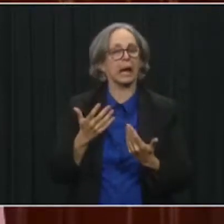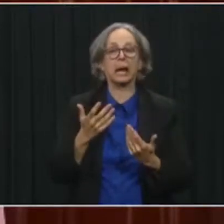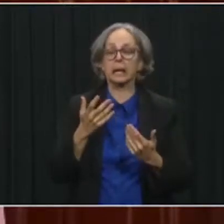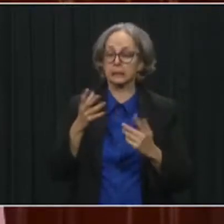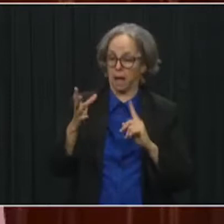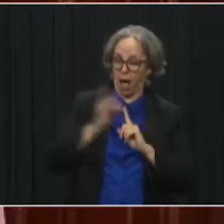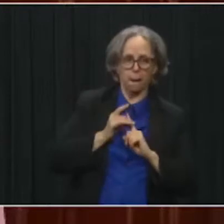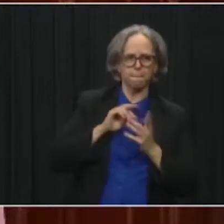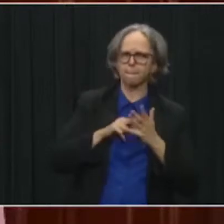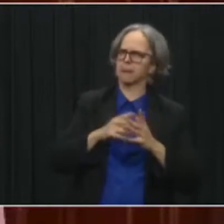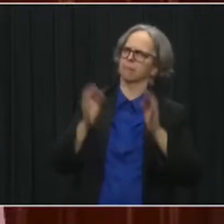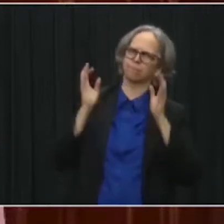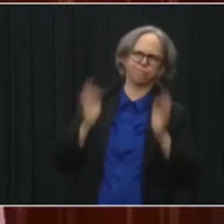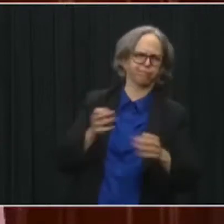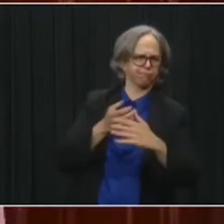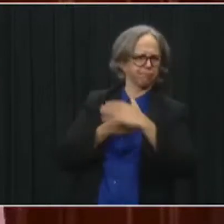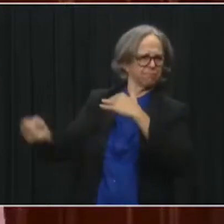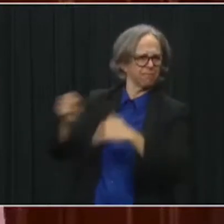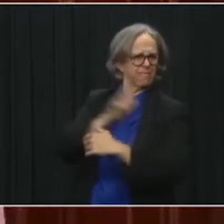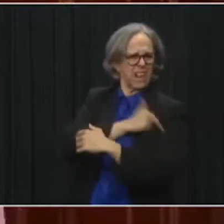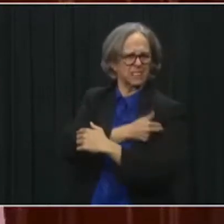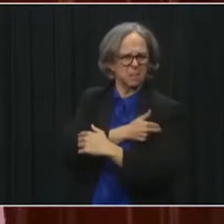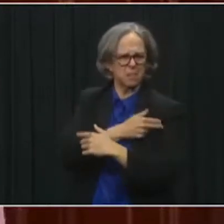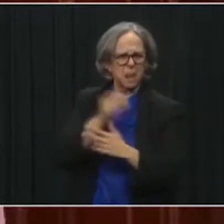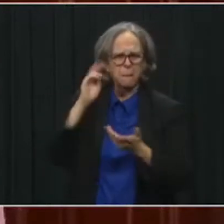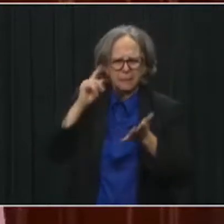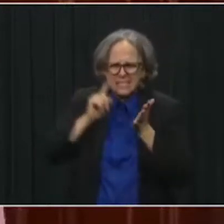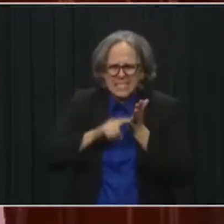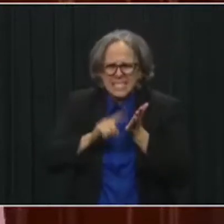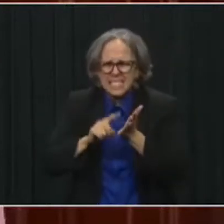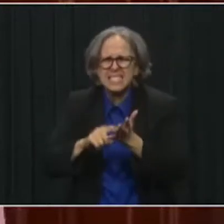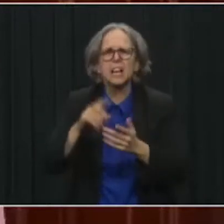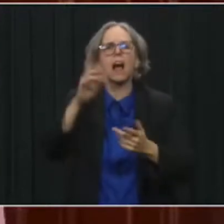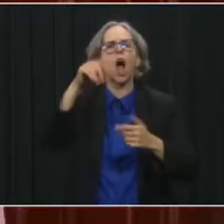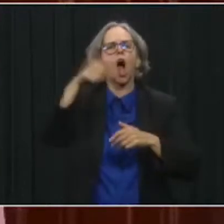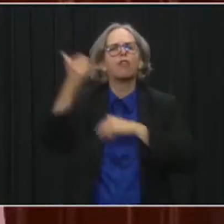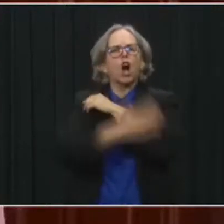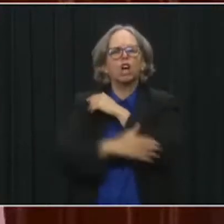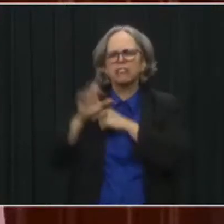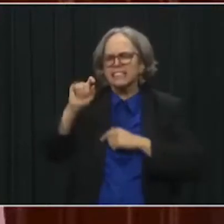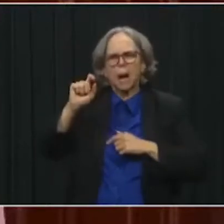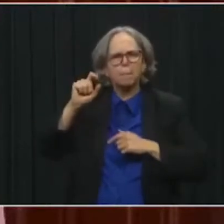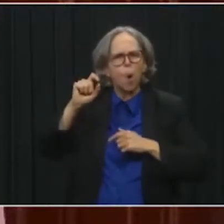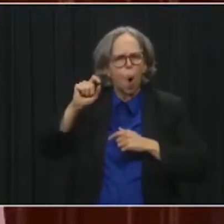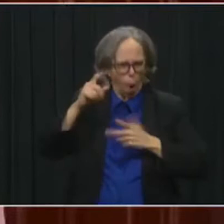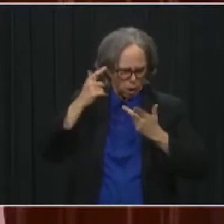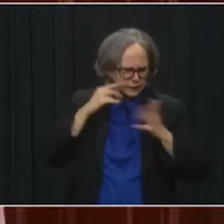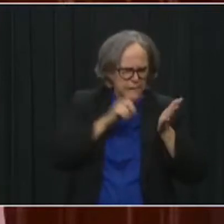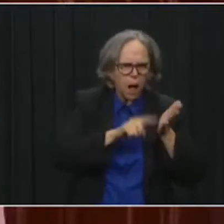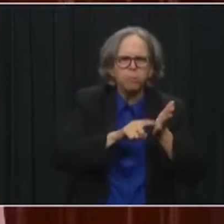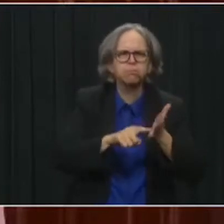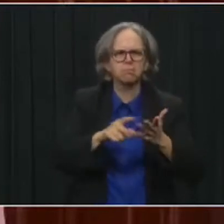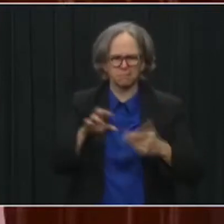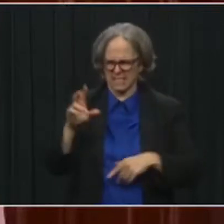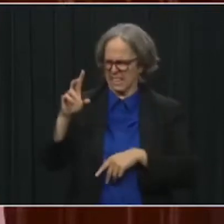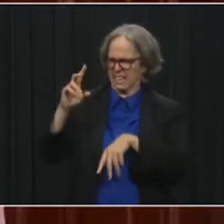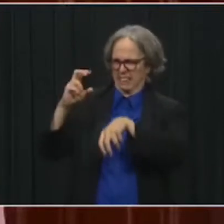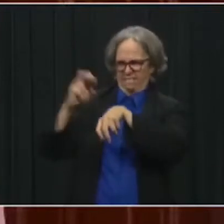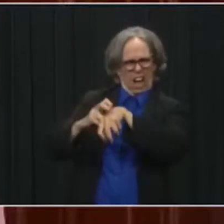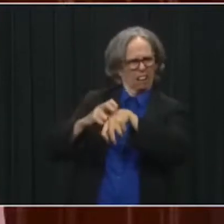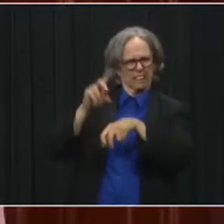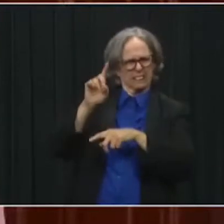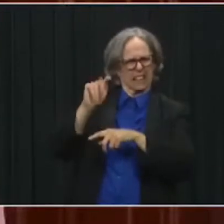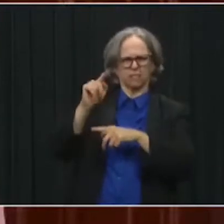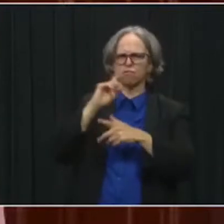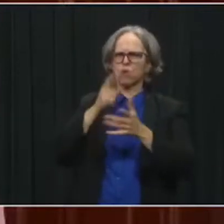that people infected with the Delta variant are more likely to end up in the ICU or even dying.